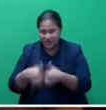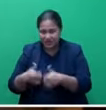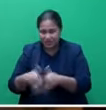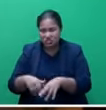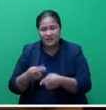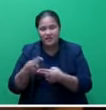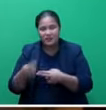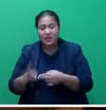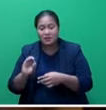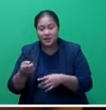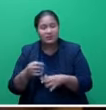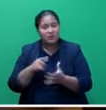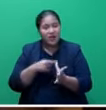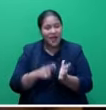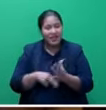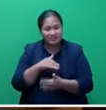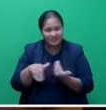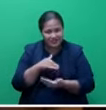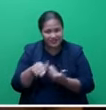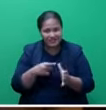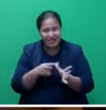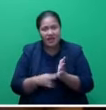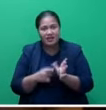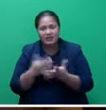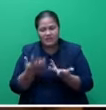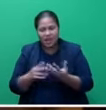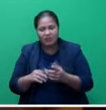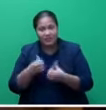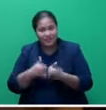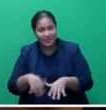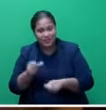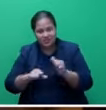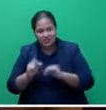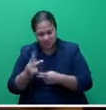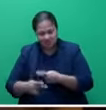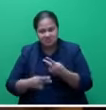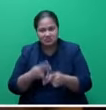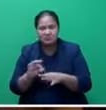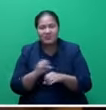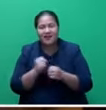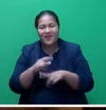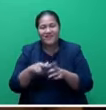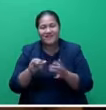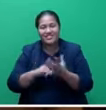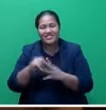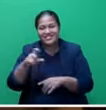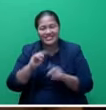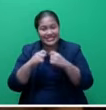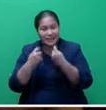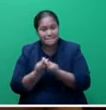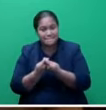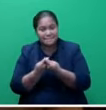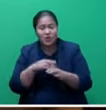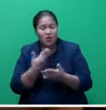tropical cyclone Ana is in progress by our FSC team. Based on the initial